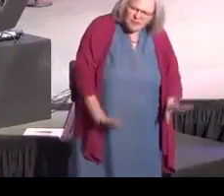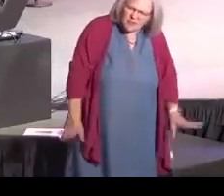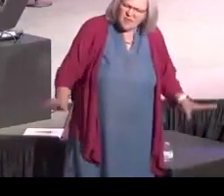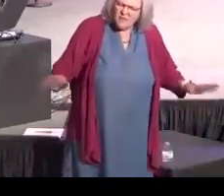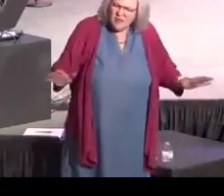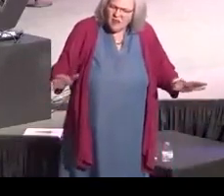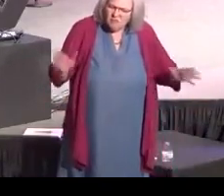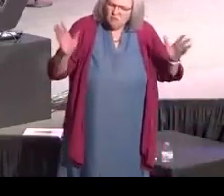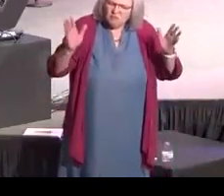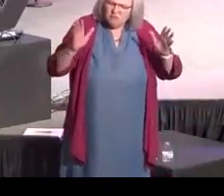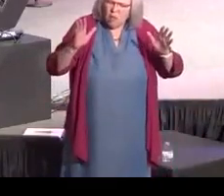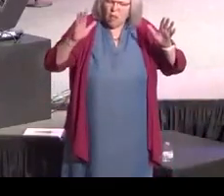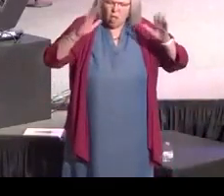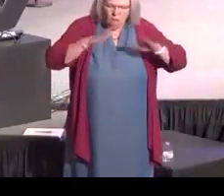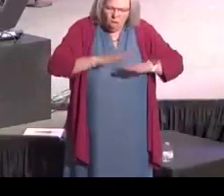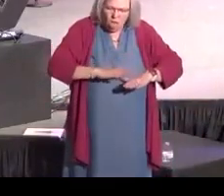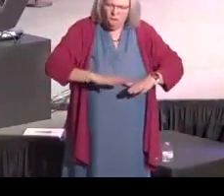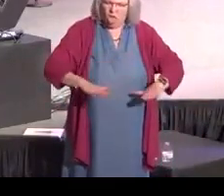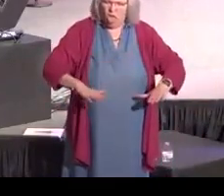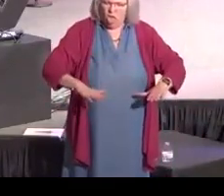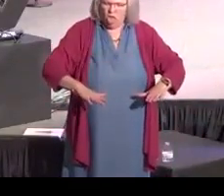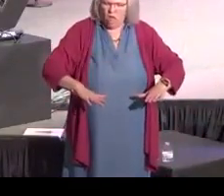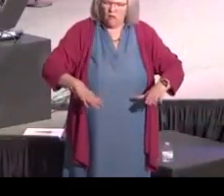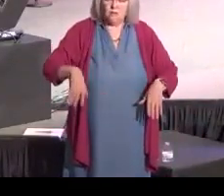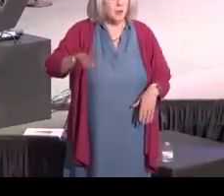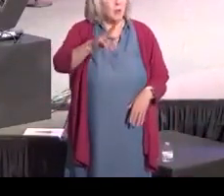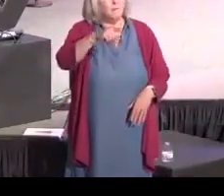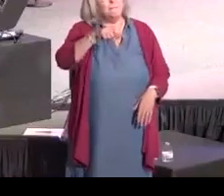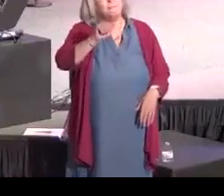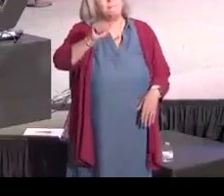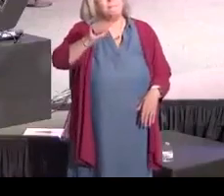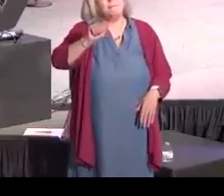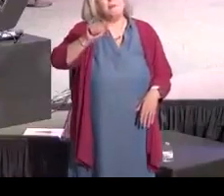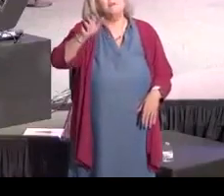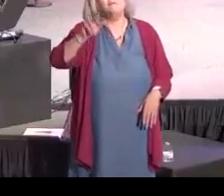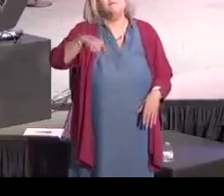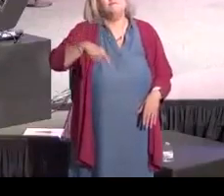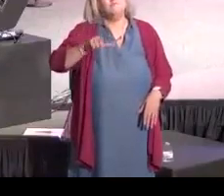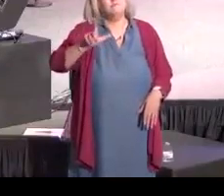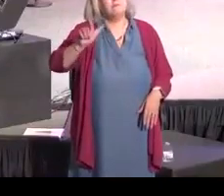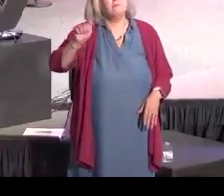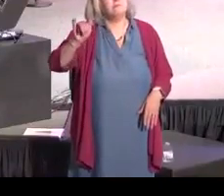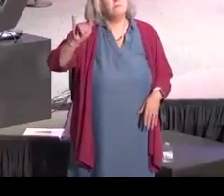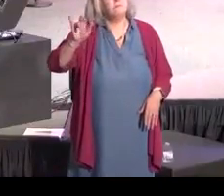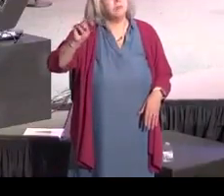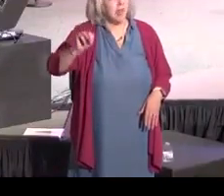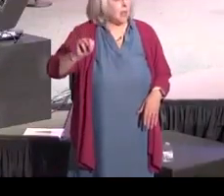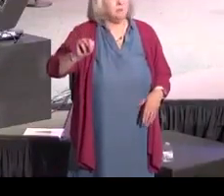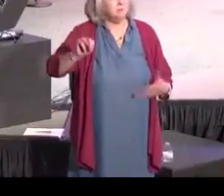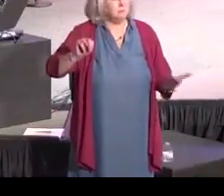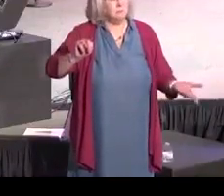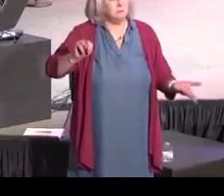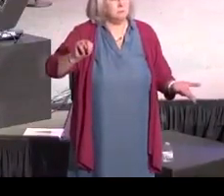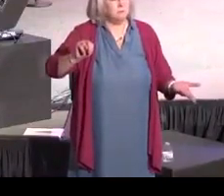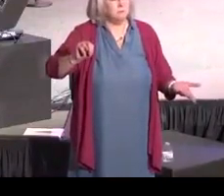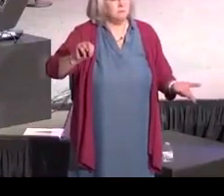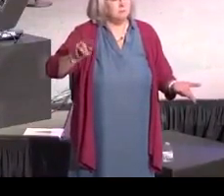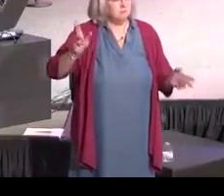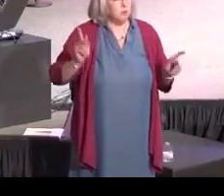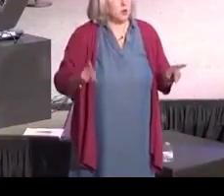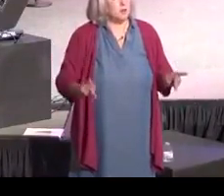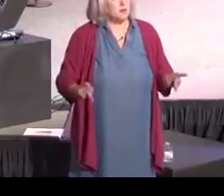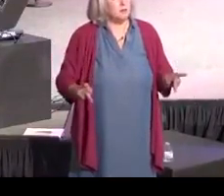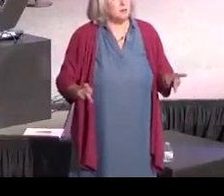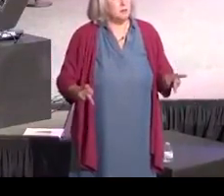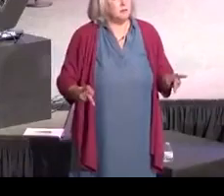of a person. But he brought his own unique set of gifts. And I want you to see